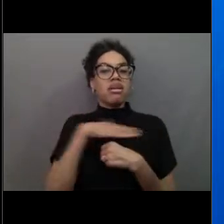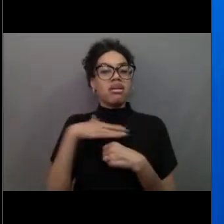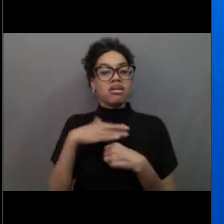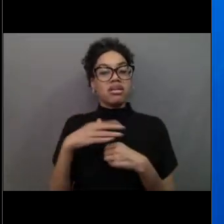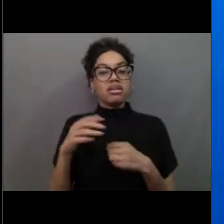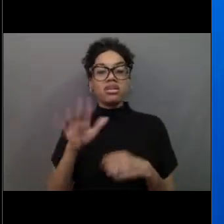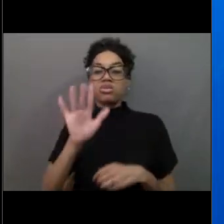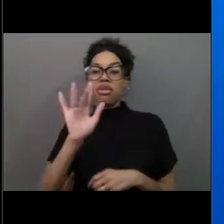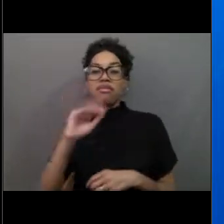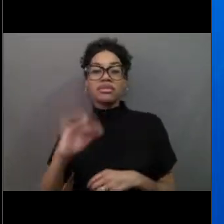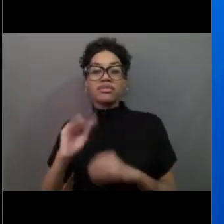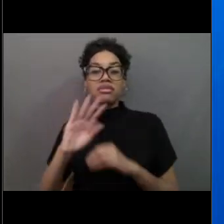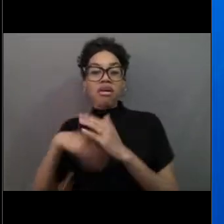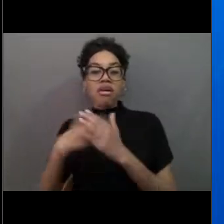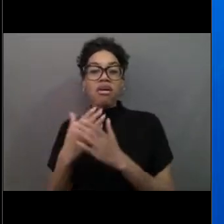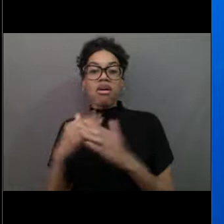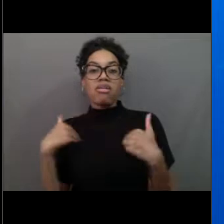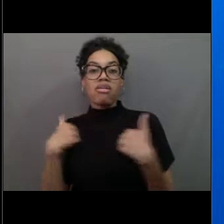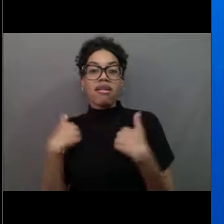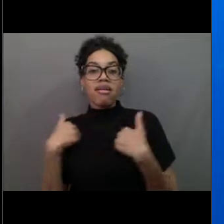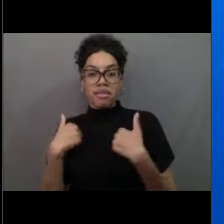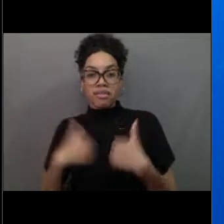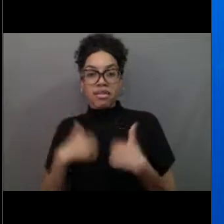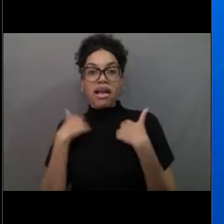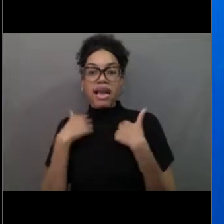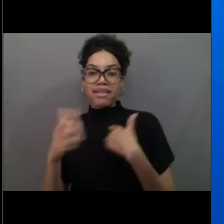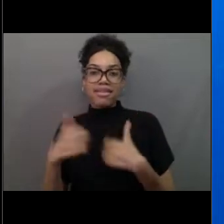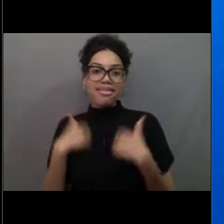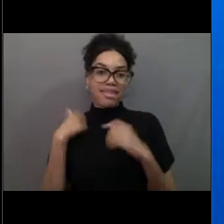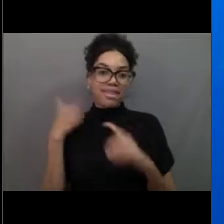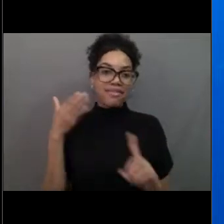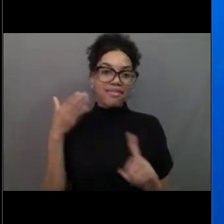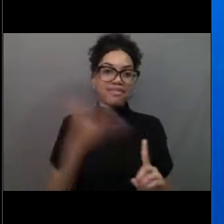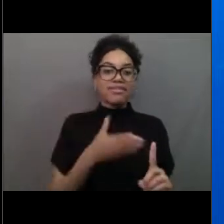25% of all ocean life at some point in their lives. And that's why we